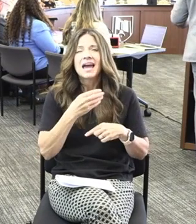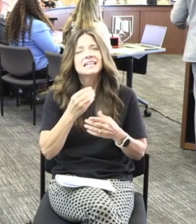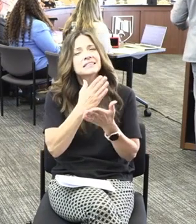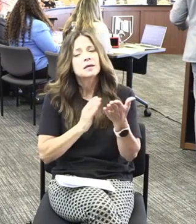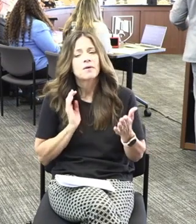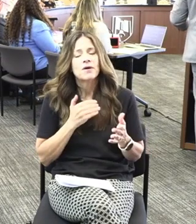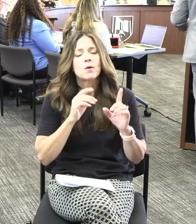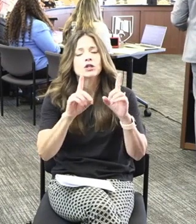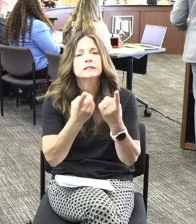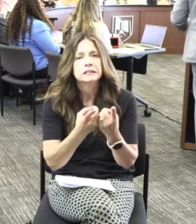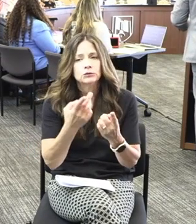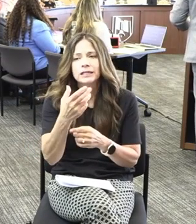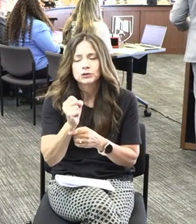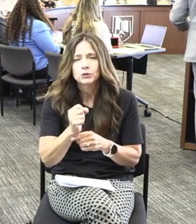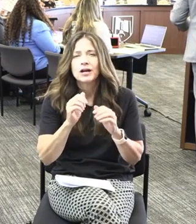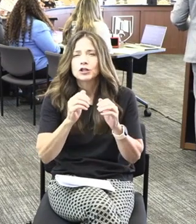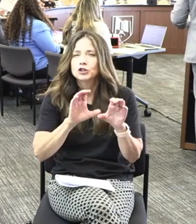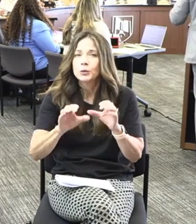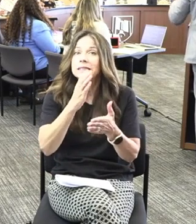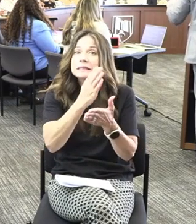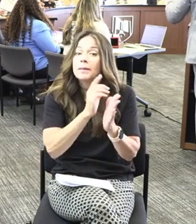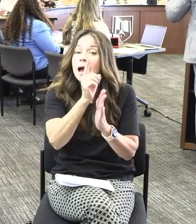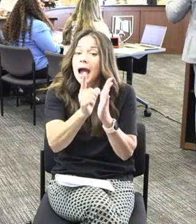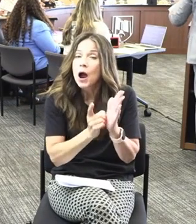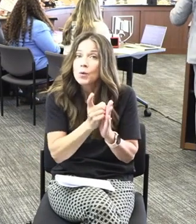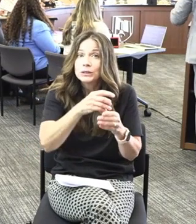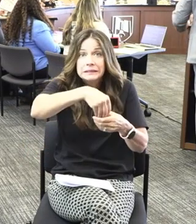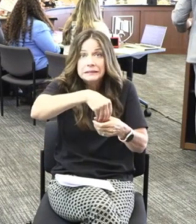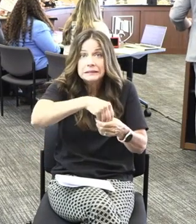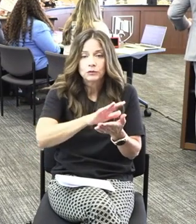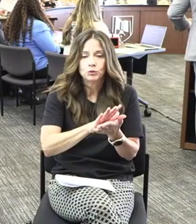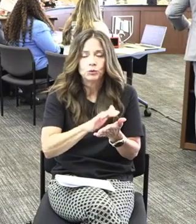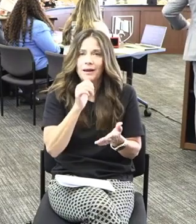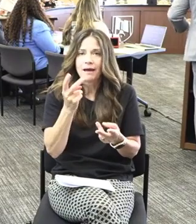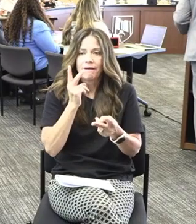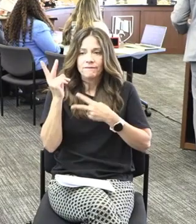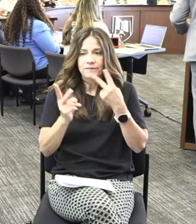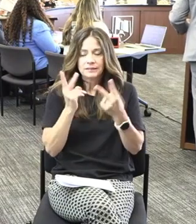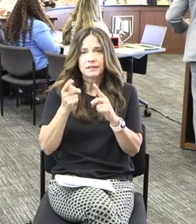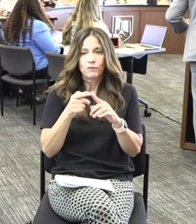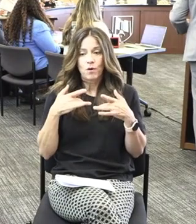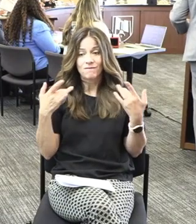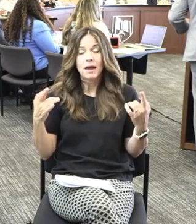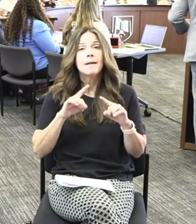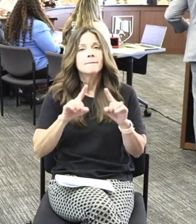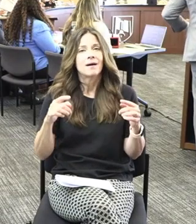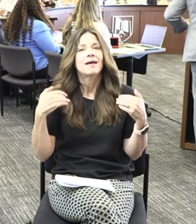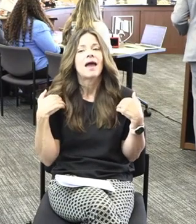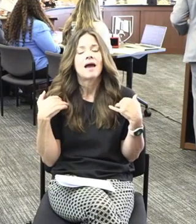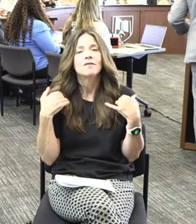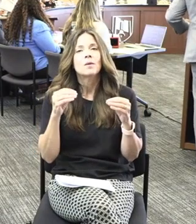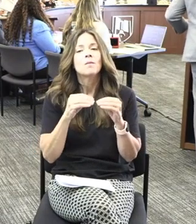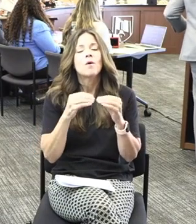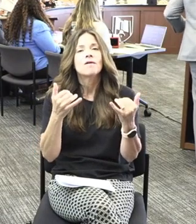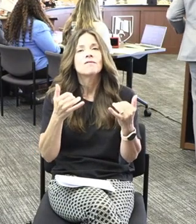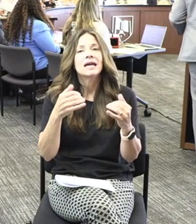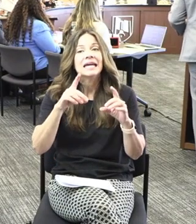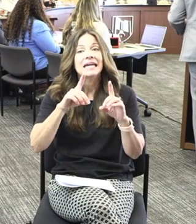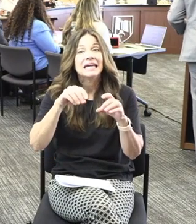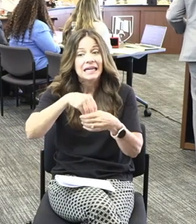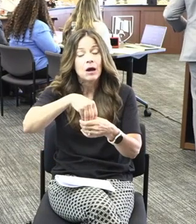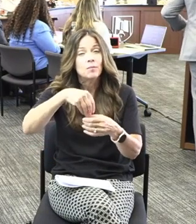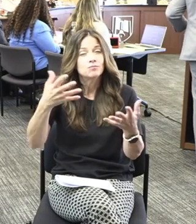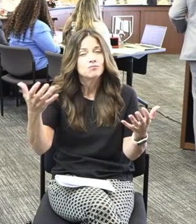some hours within the high school, not just visiting for an event, but having even a greater presence in our district high school. If